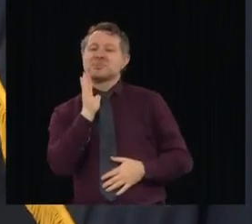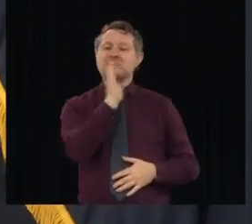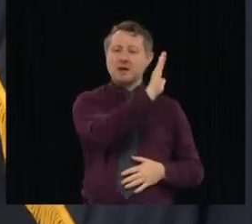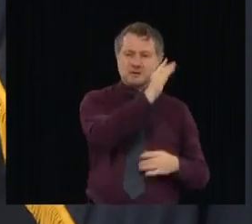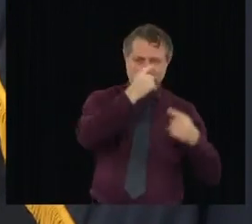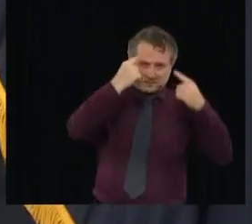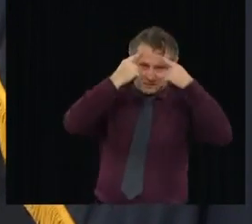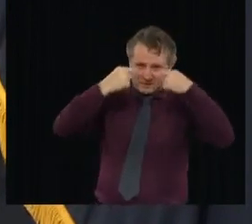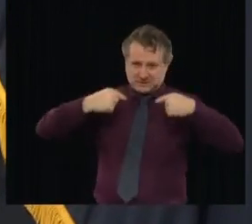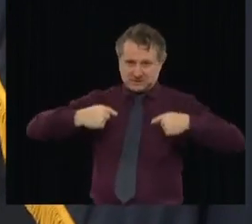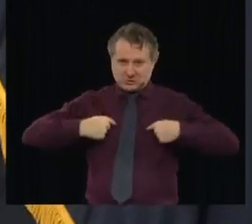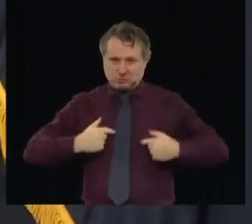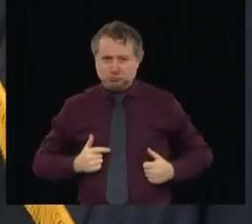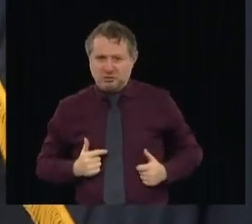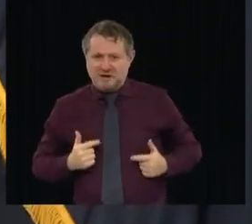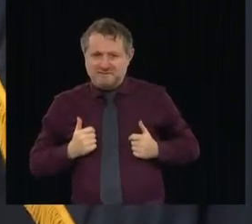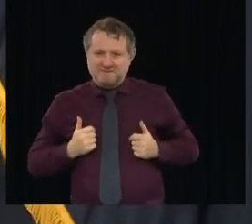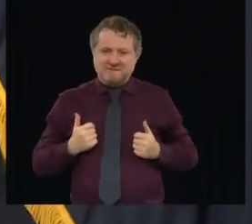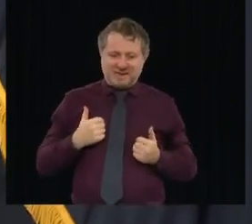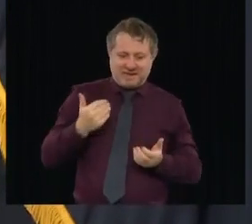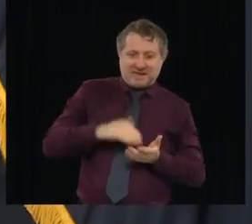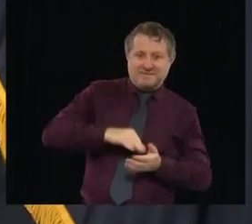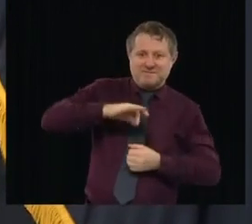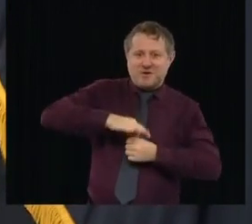of political officials.